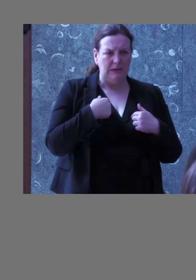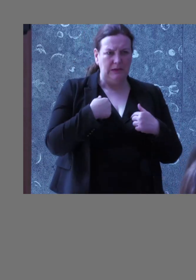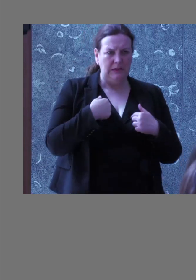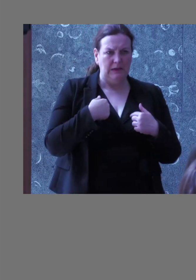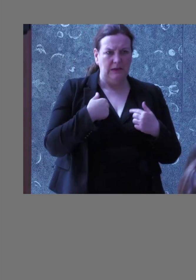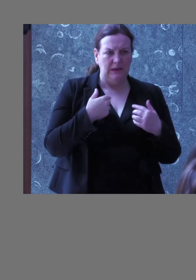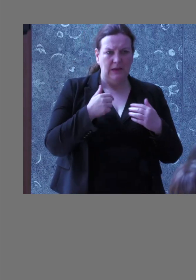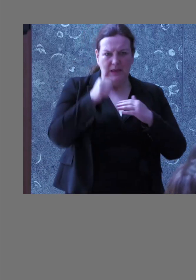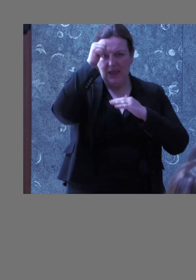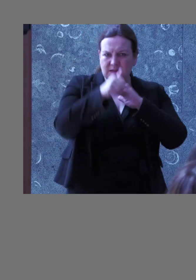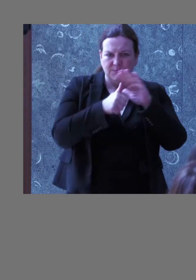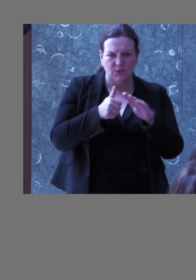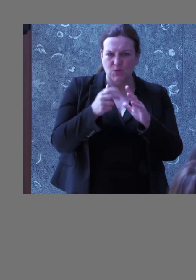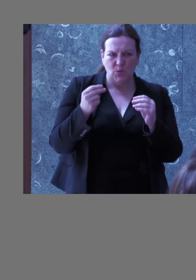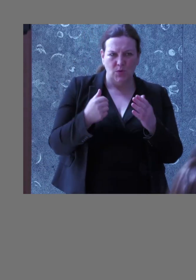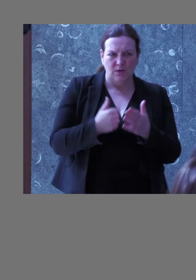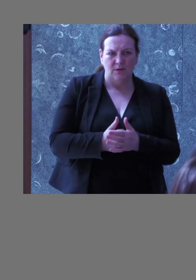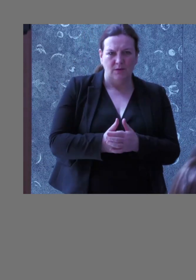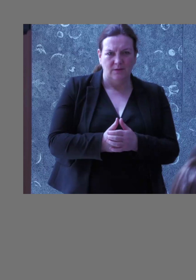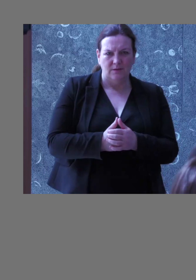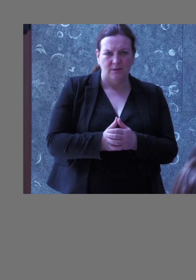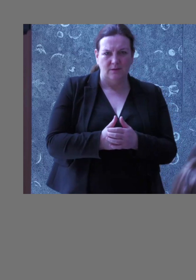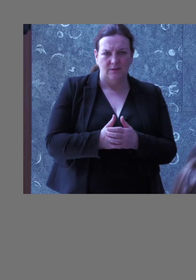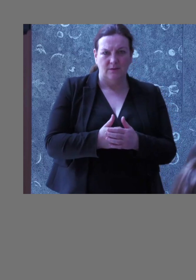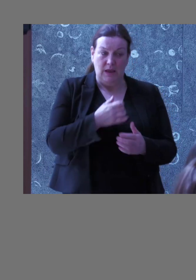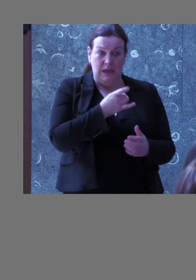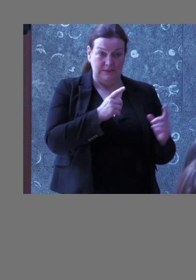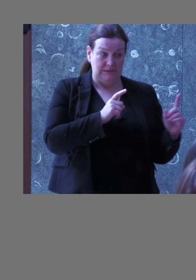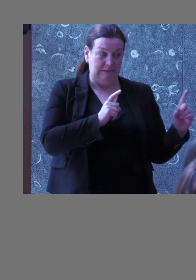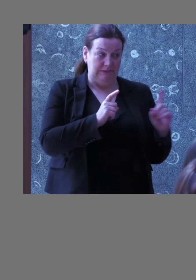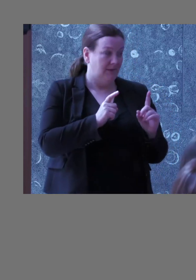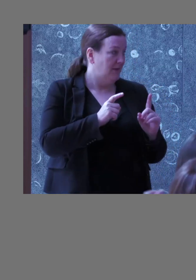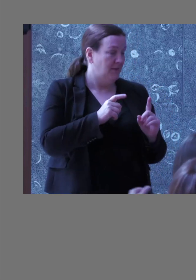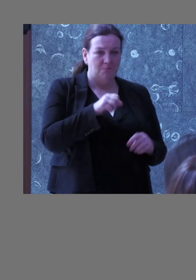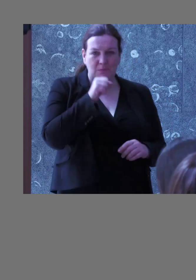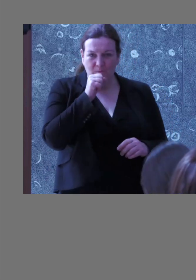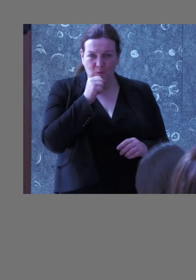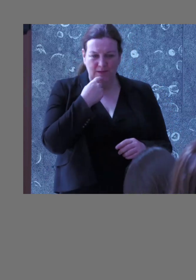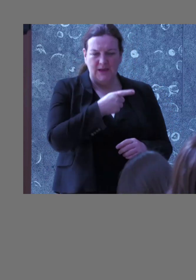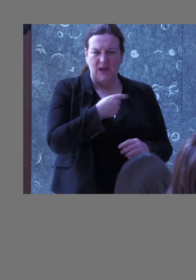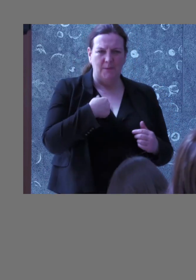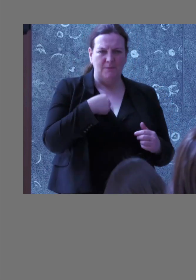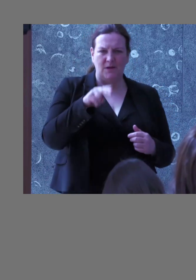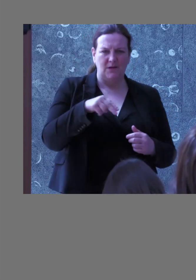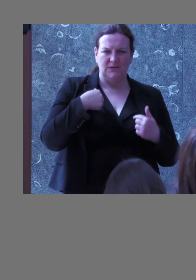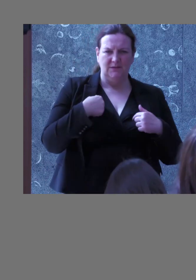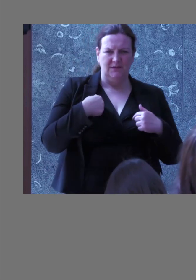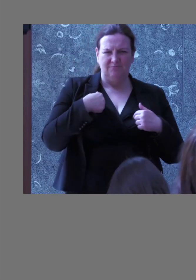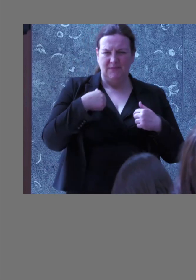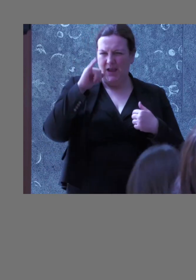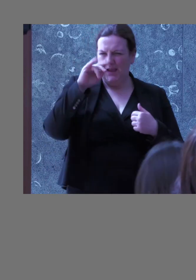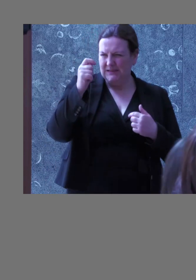ago, I thought, I'm not an accessibility expert. I'm not a UI.